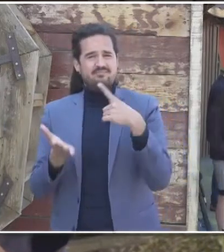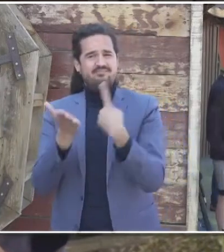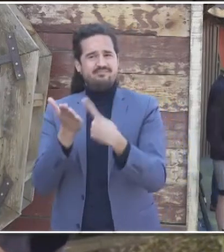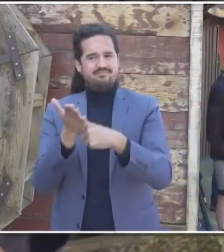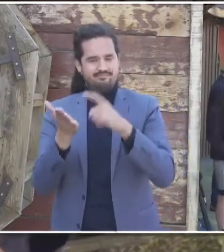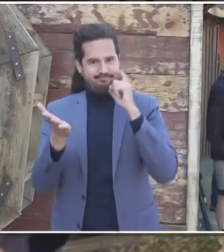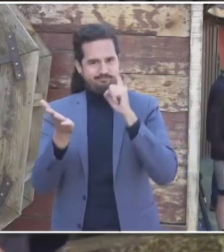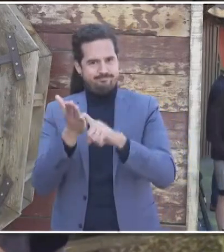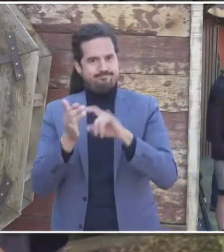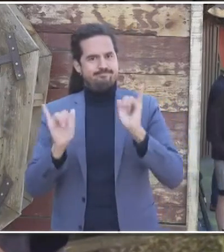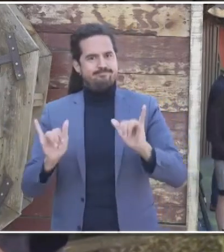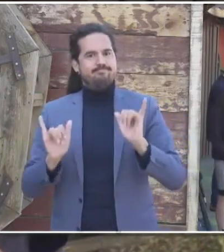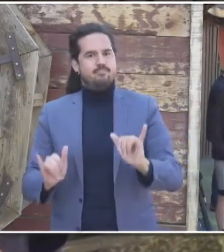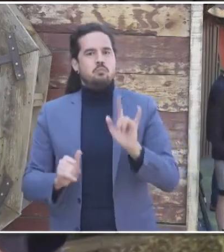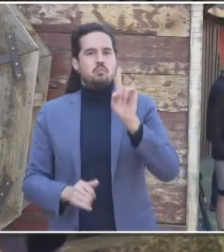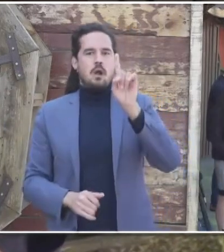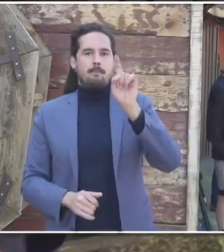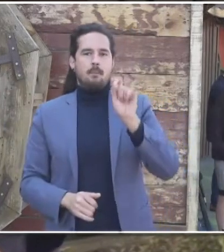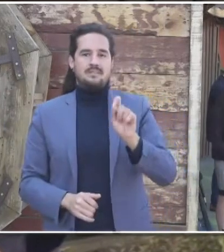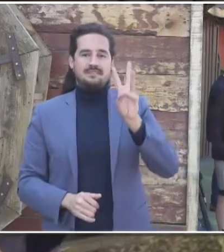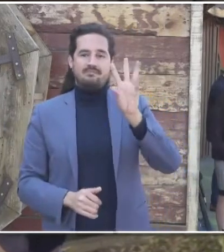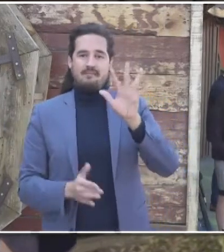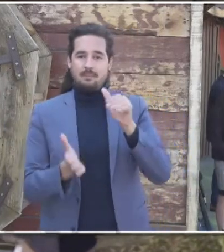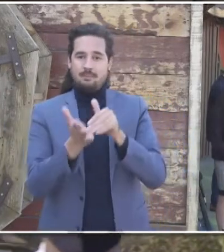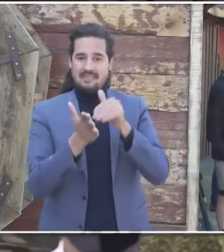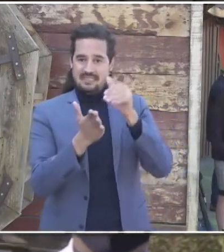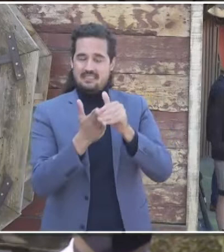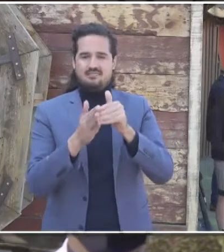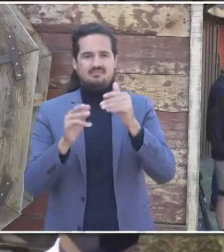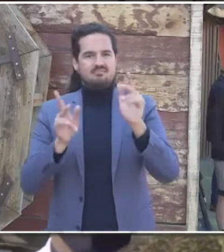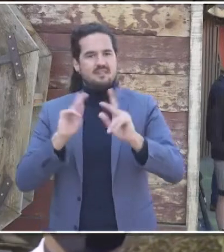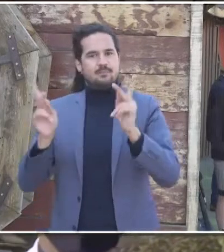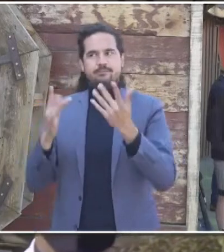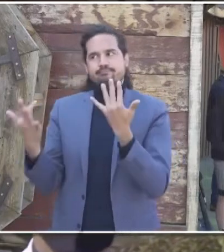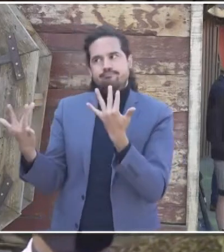cases. We were able to get through all but 110 of those,